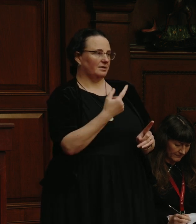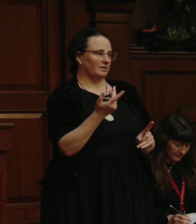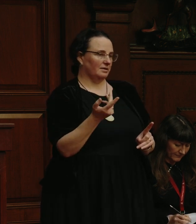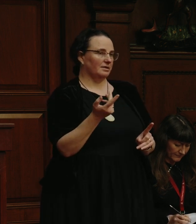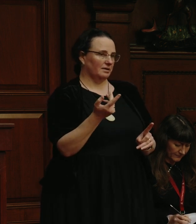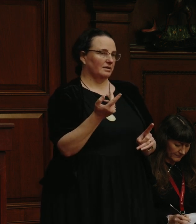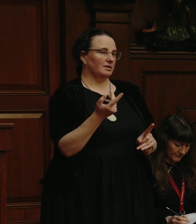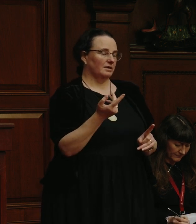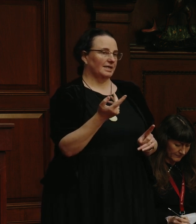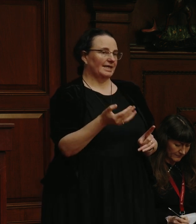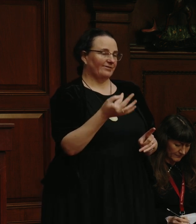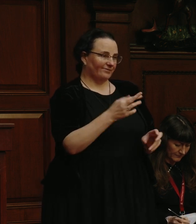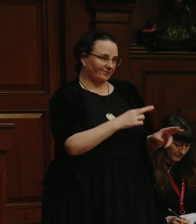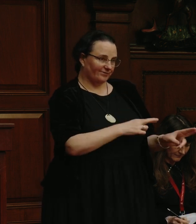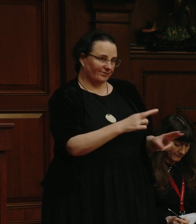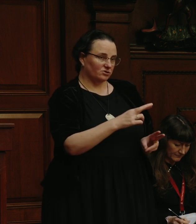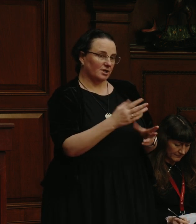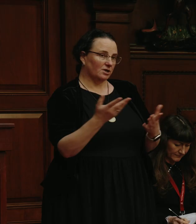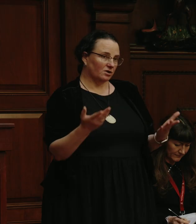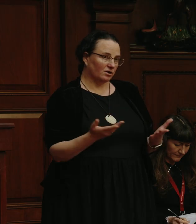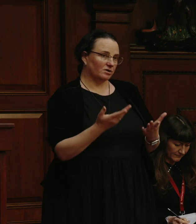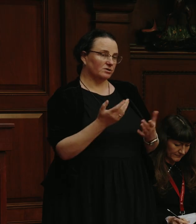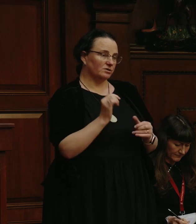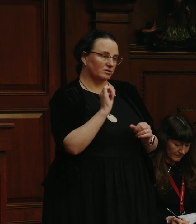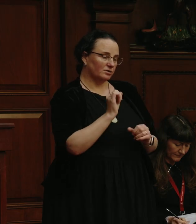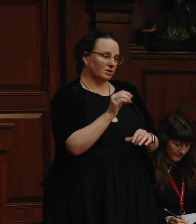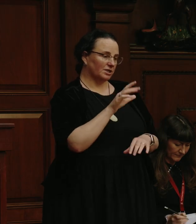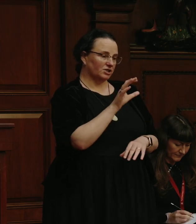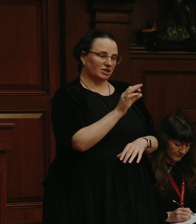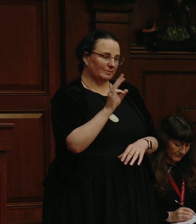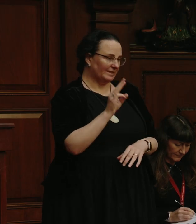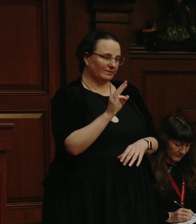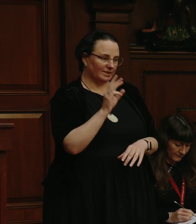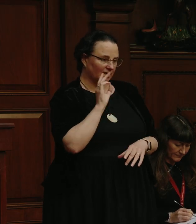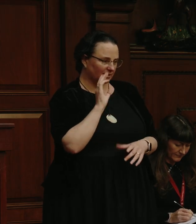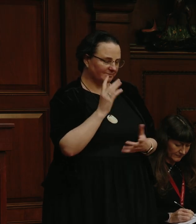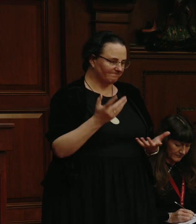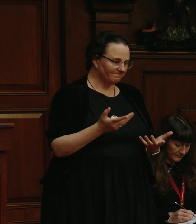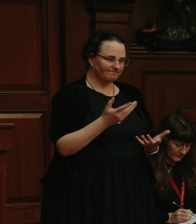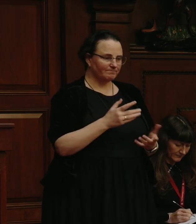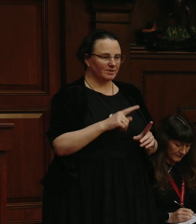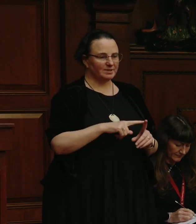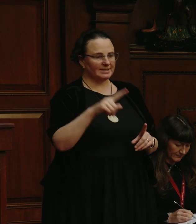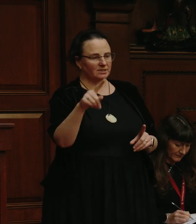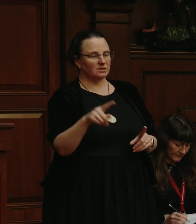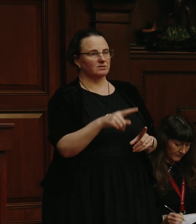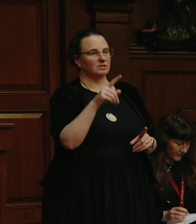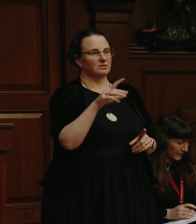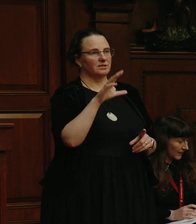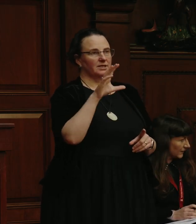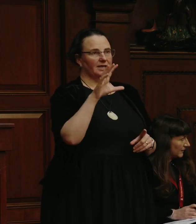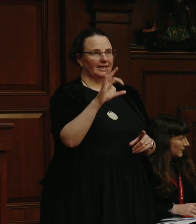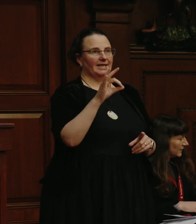was a persistent problem, would kind of try and encourage your GP, if they're not able to get on top of it, that they might refer to a gastroenterologist that might